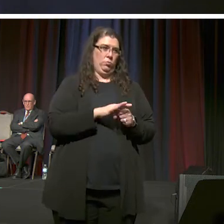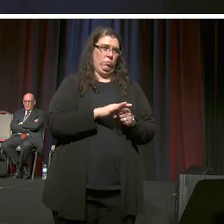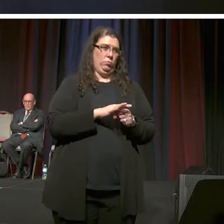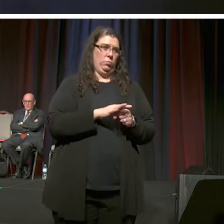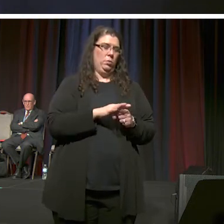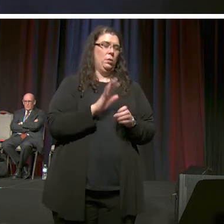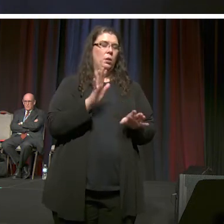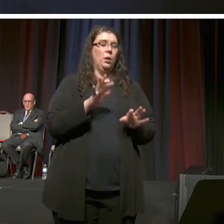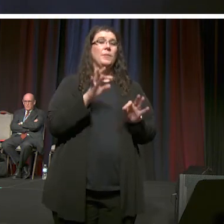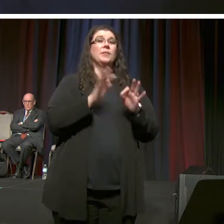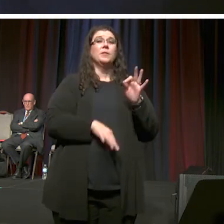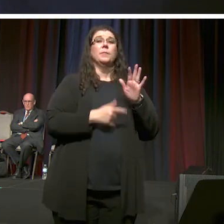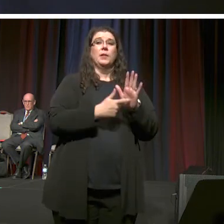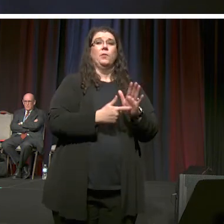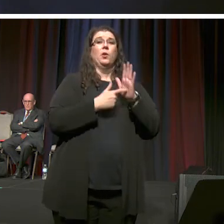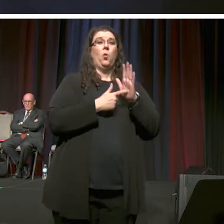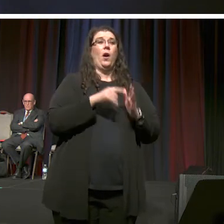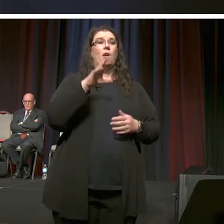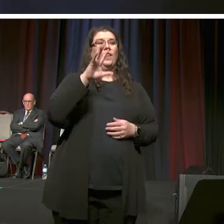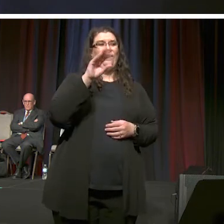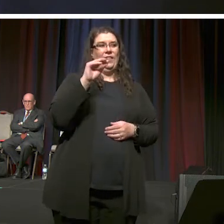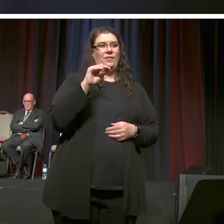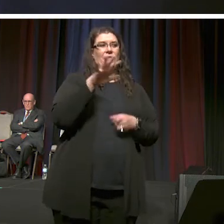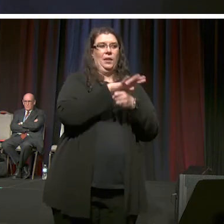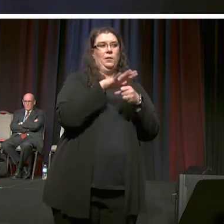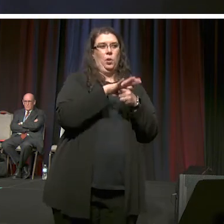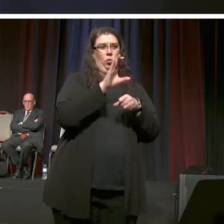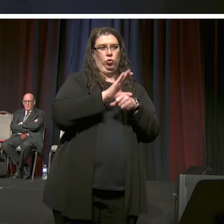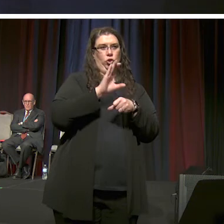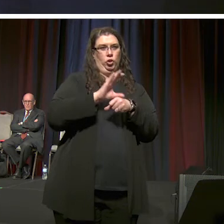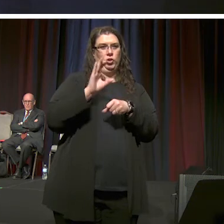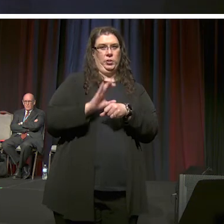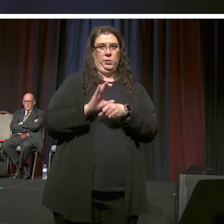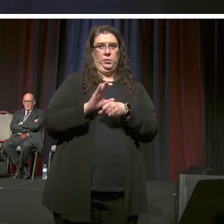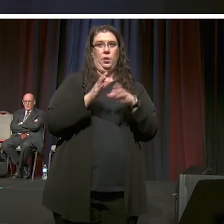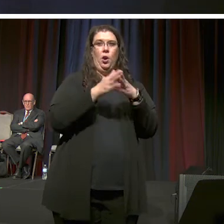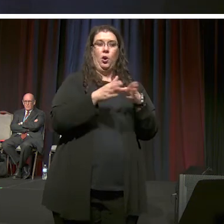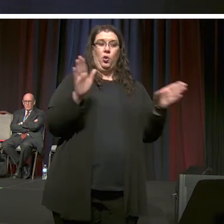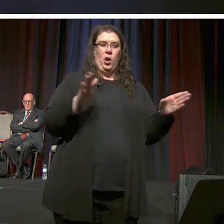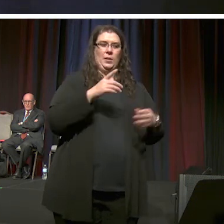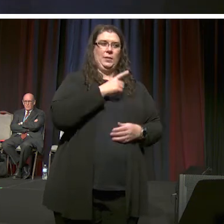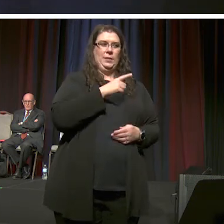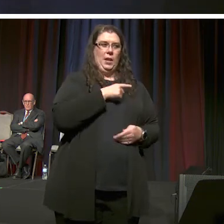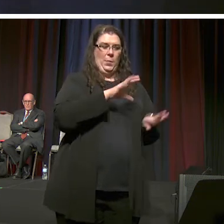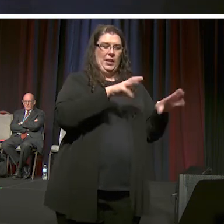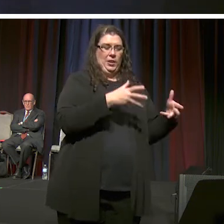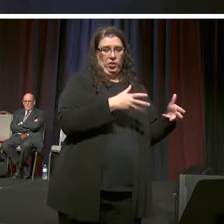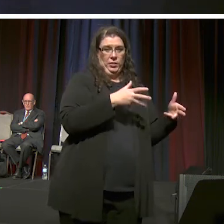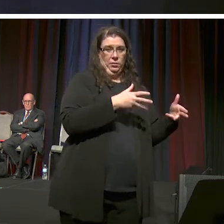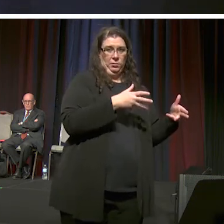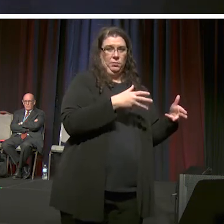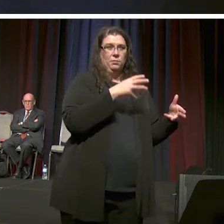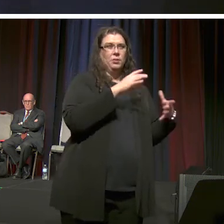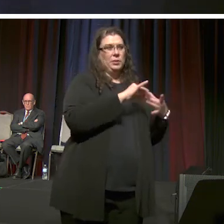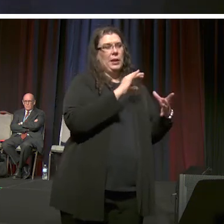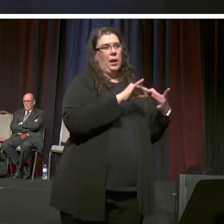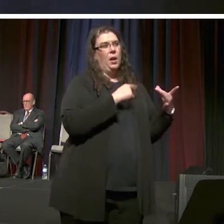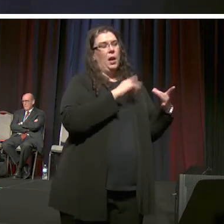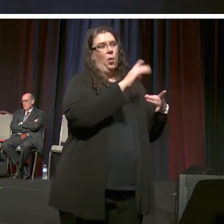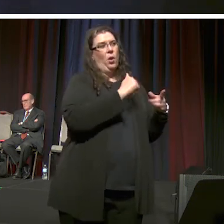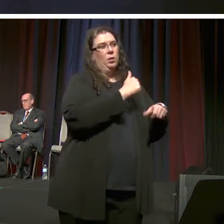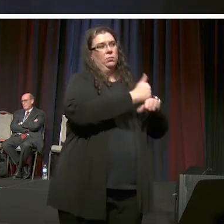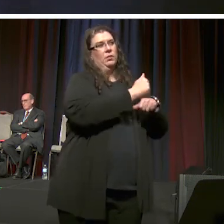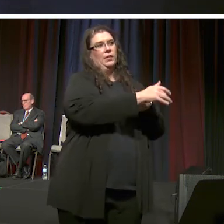would simply require 50 local churches across the denomination to say that they want to found